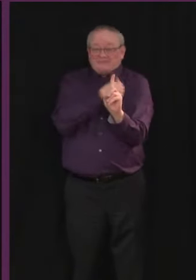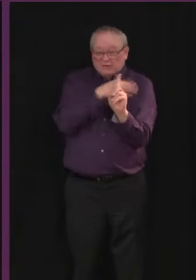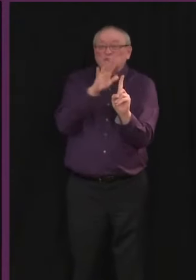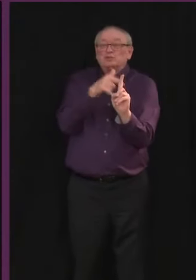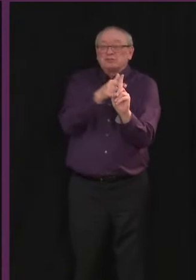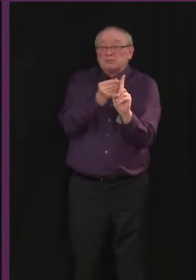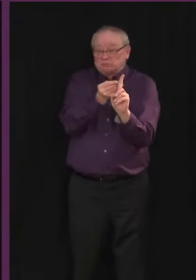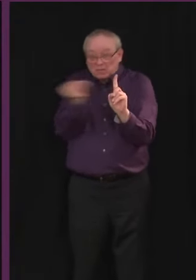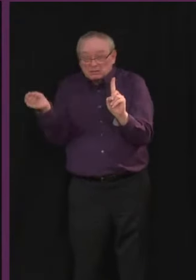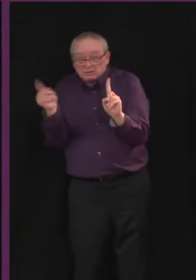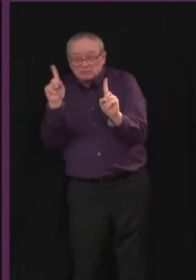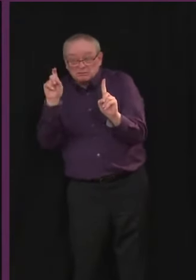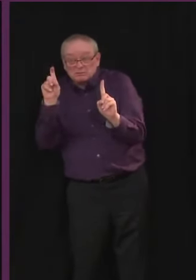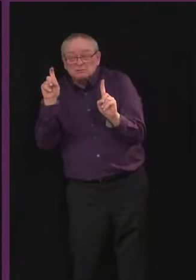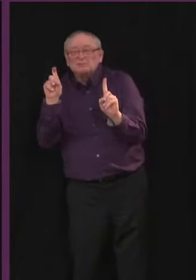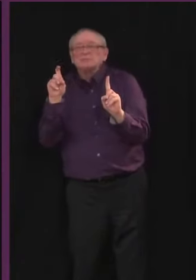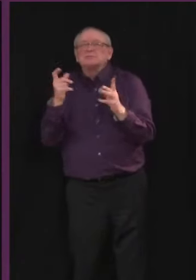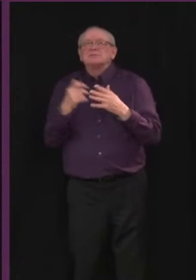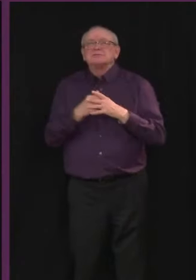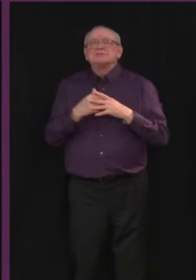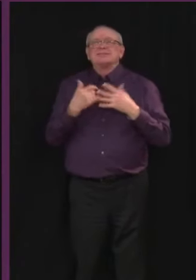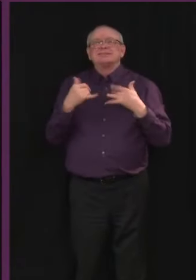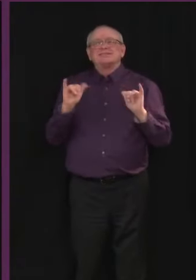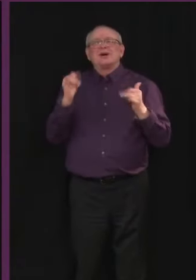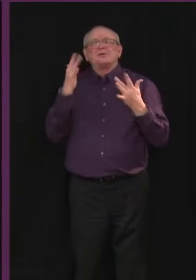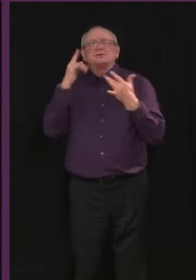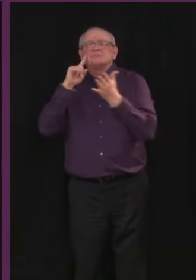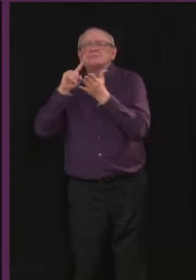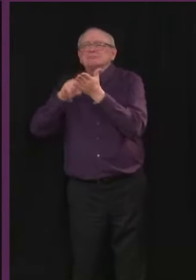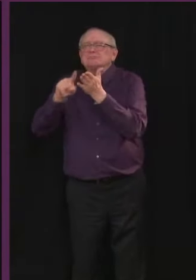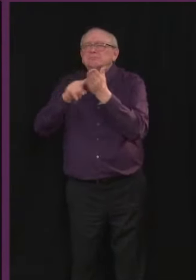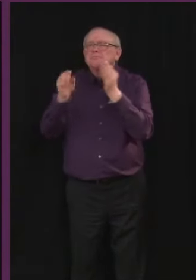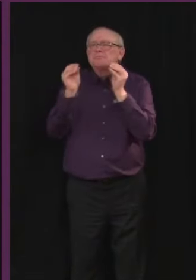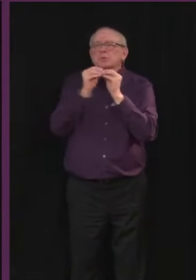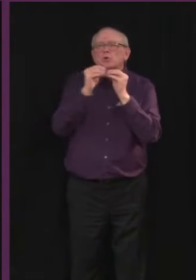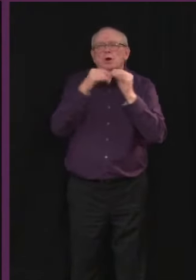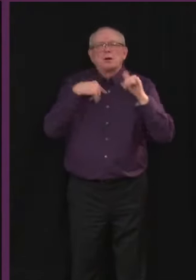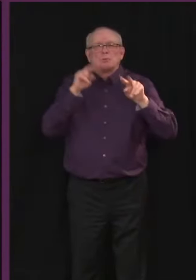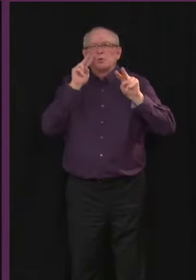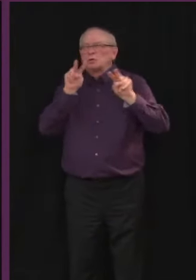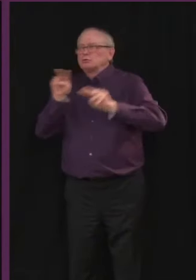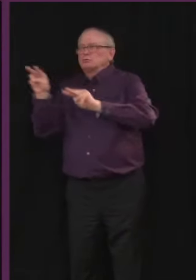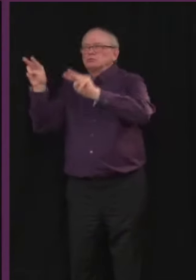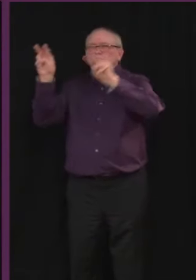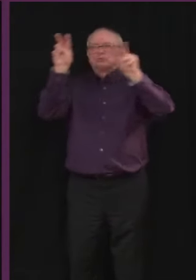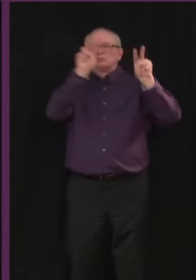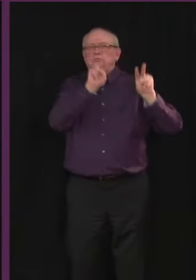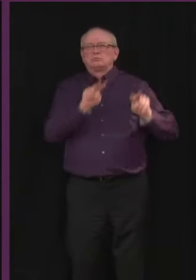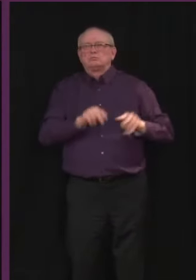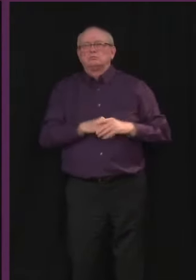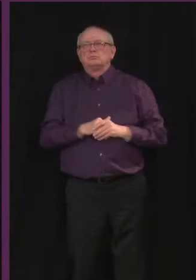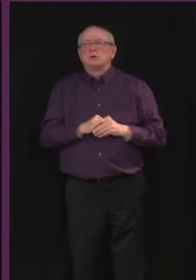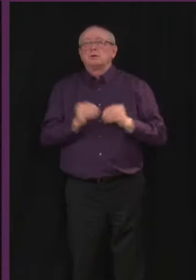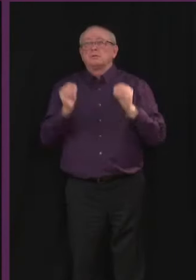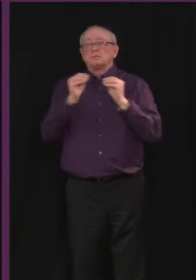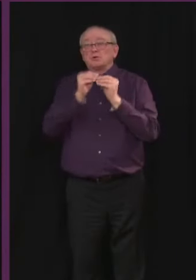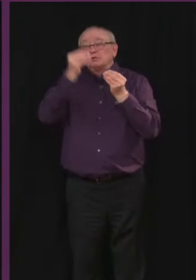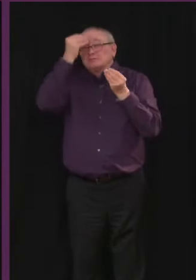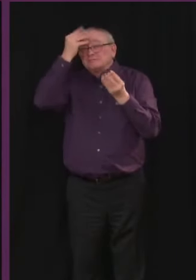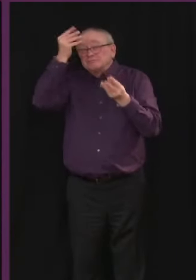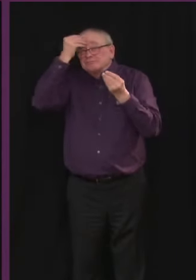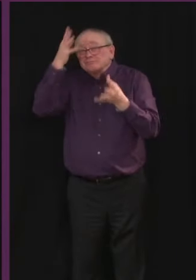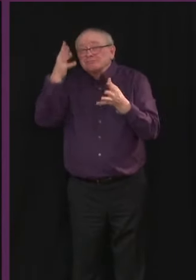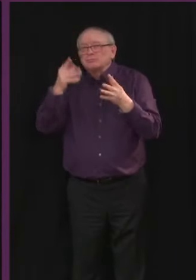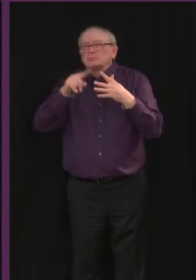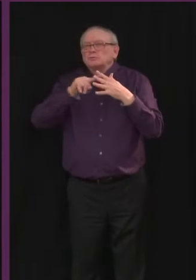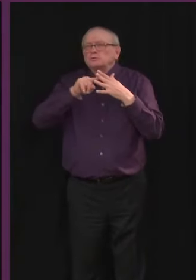approach. And we're hoping that once we get additional information on the protective impact of vaccines, not just against symptomatic